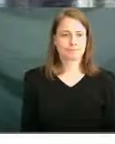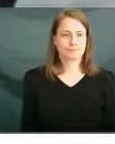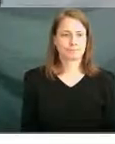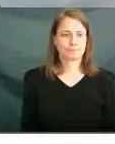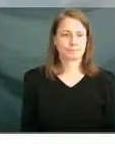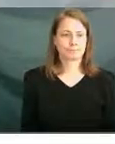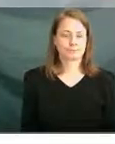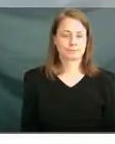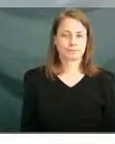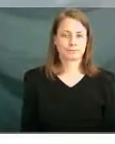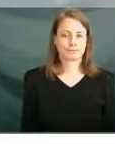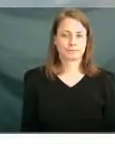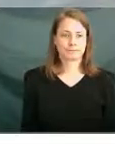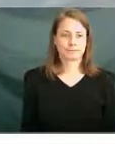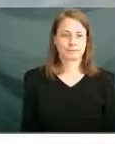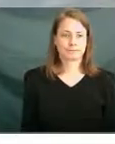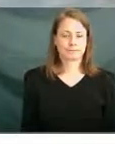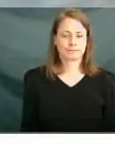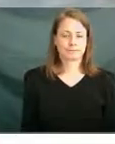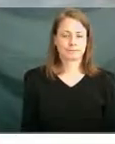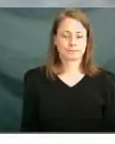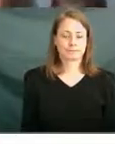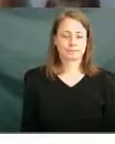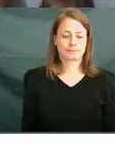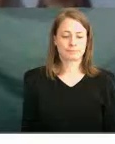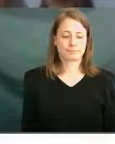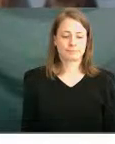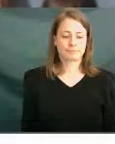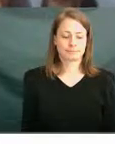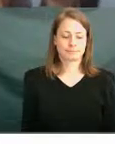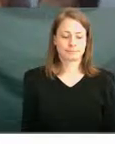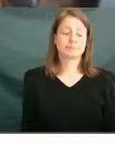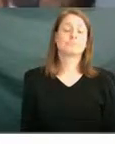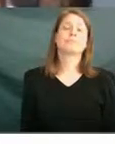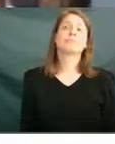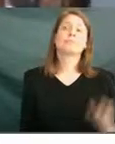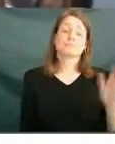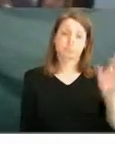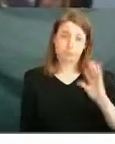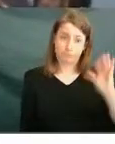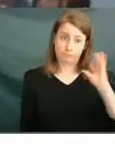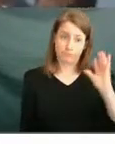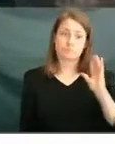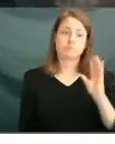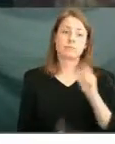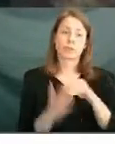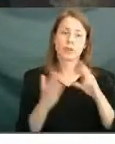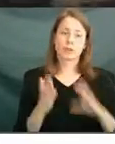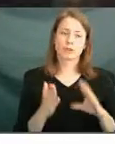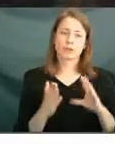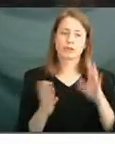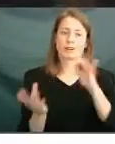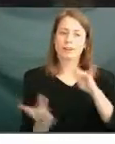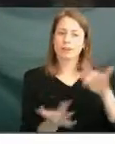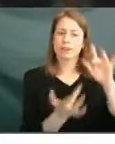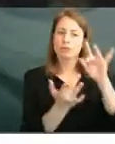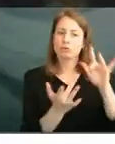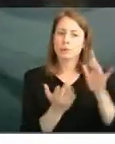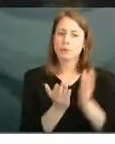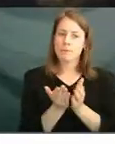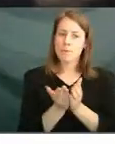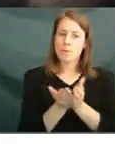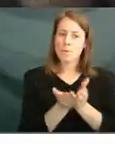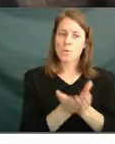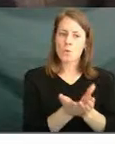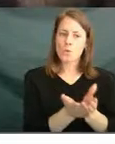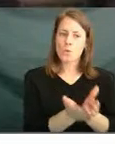One day, pupils were on a trip on the school boat, across the local fjord to the islands beyond. A small group of students